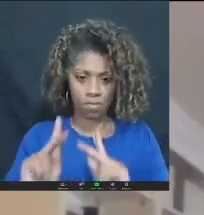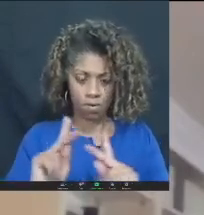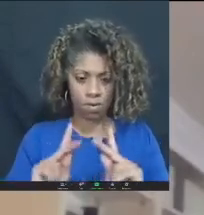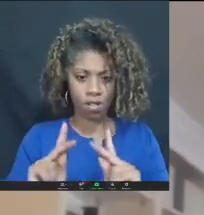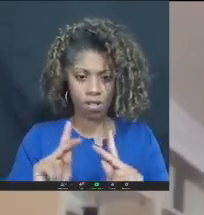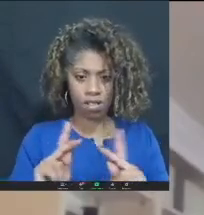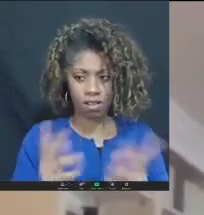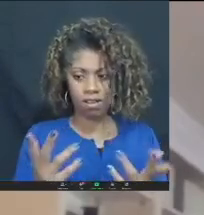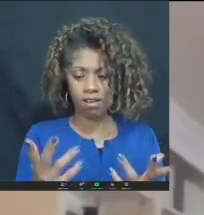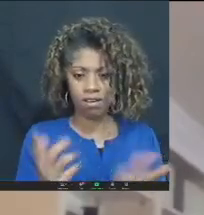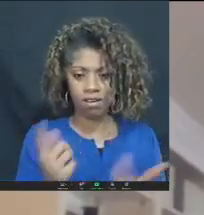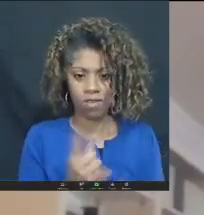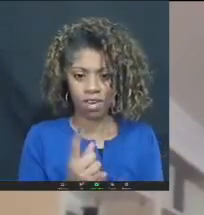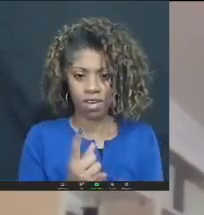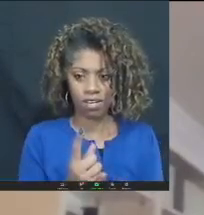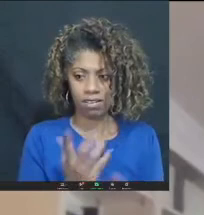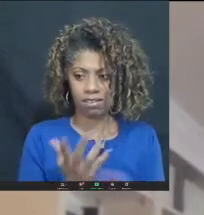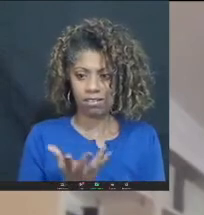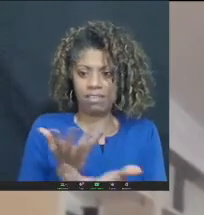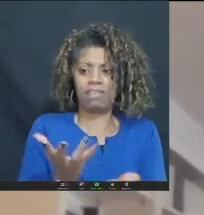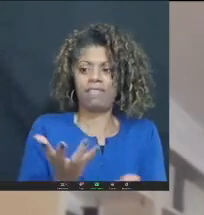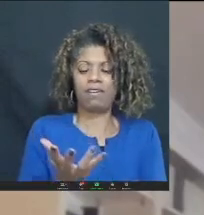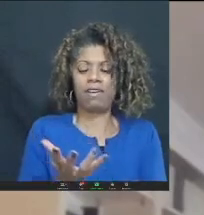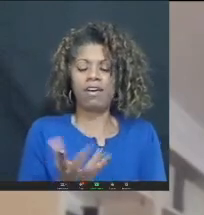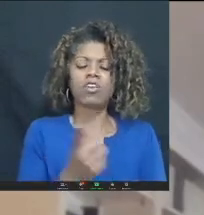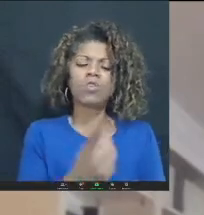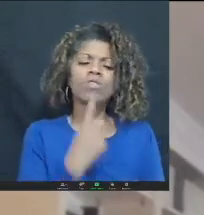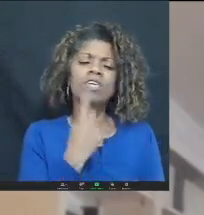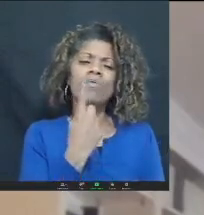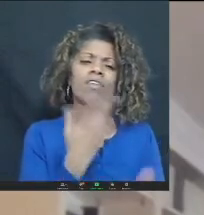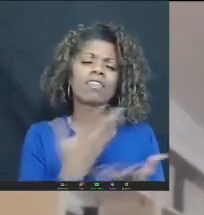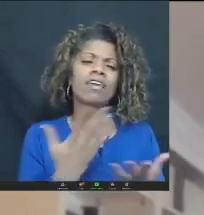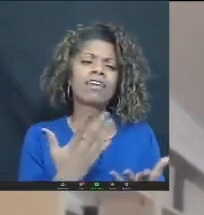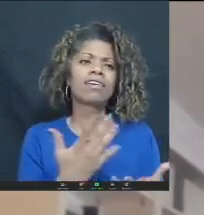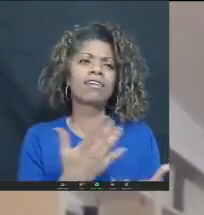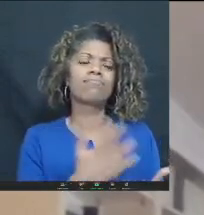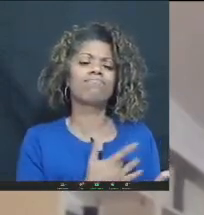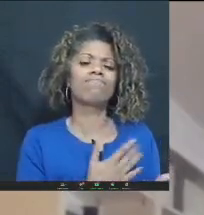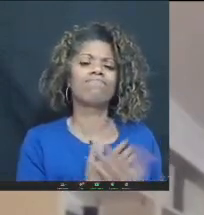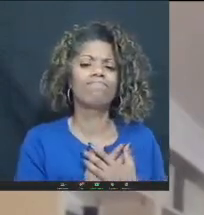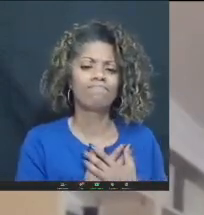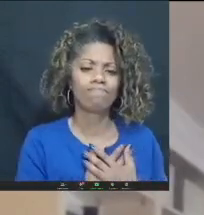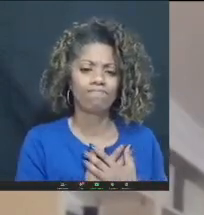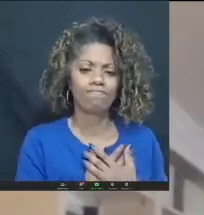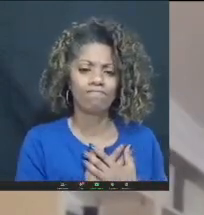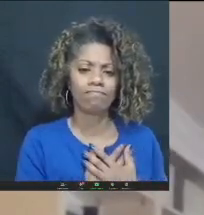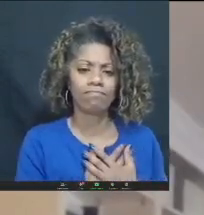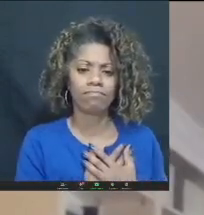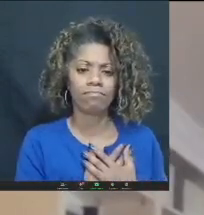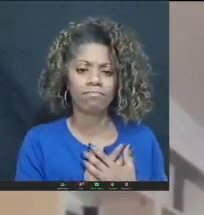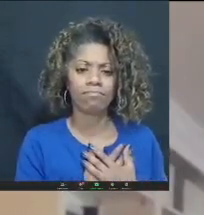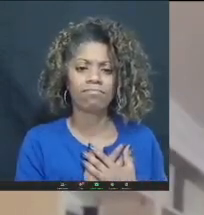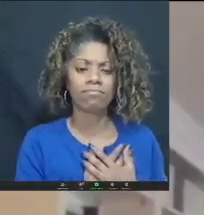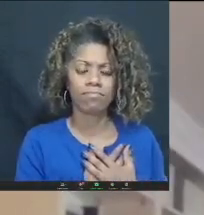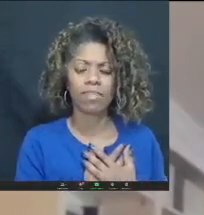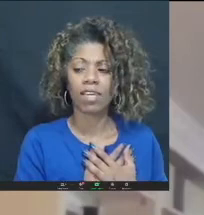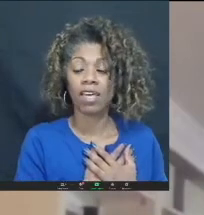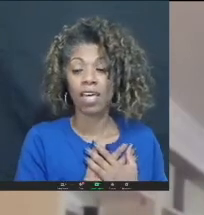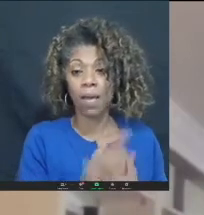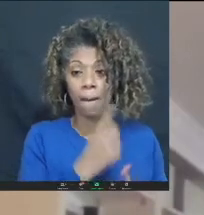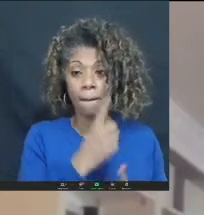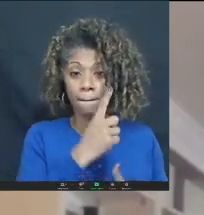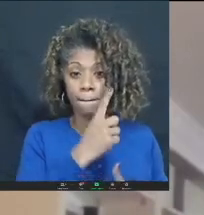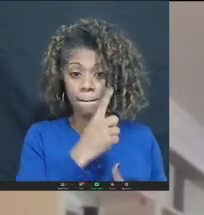thing that set heavy on my heart that you shared was that, Black people have always been assets, but unfortunately they've also been a